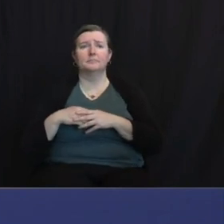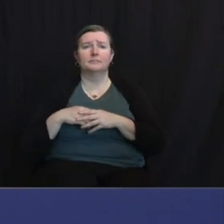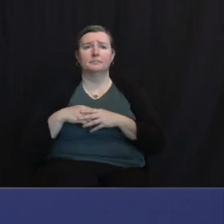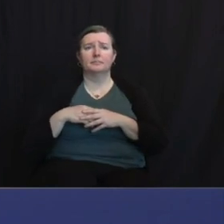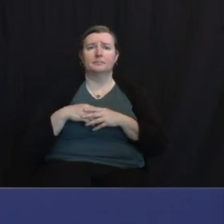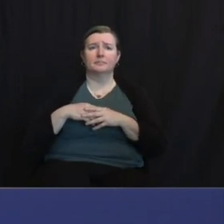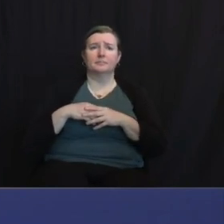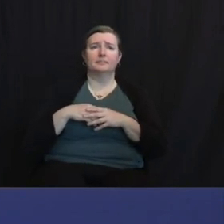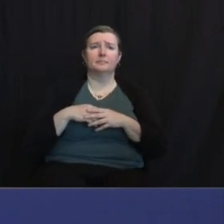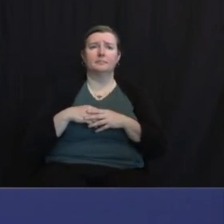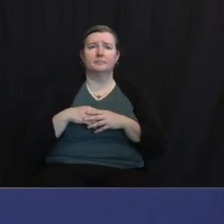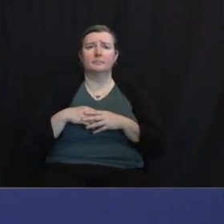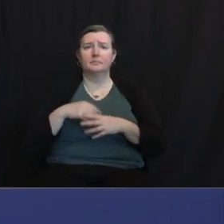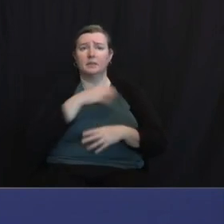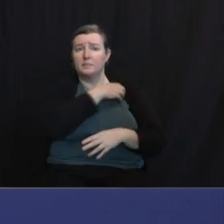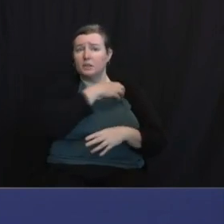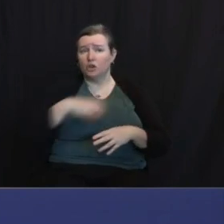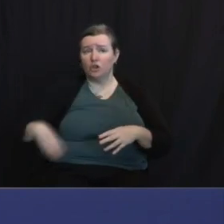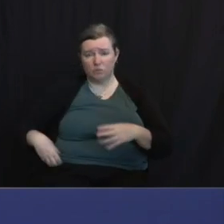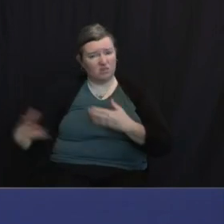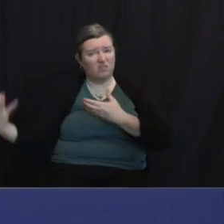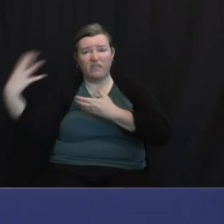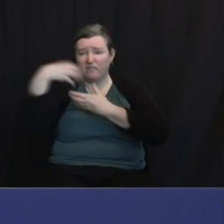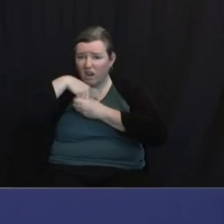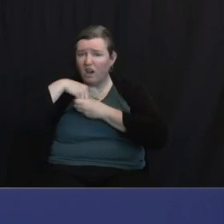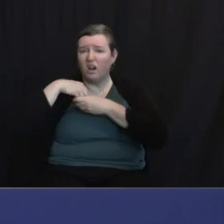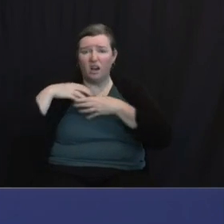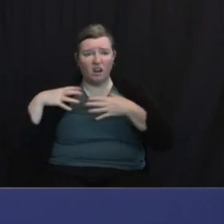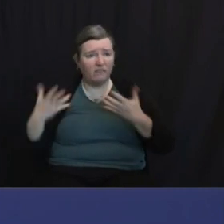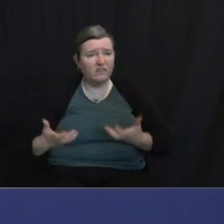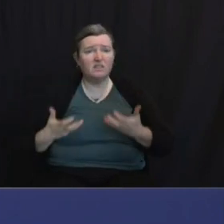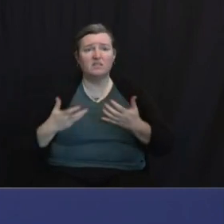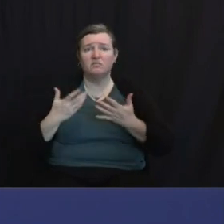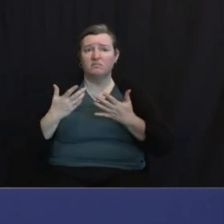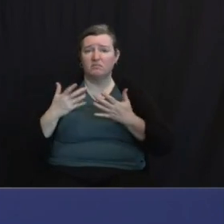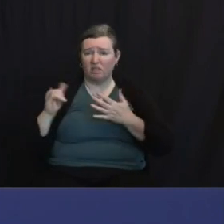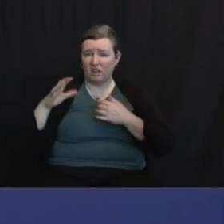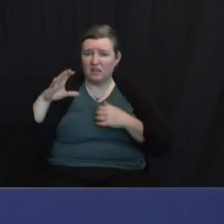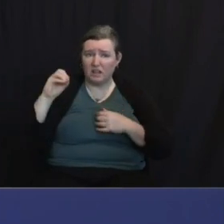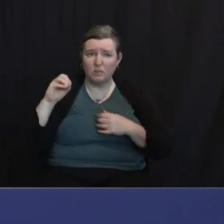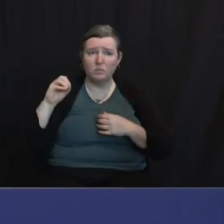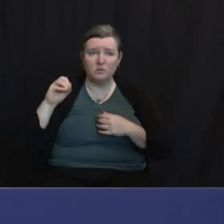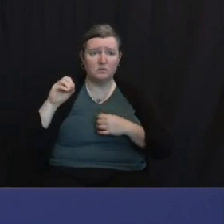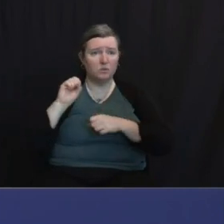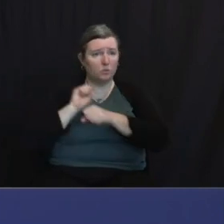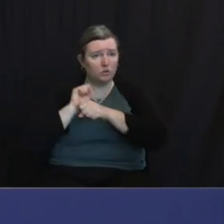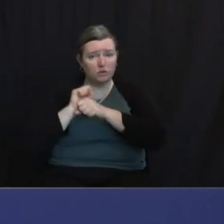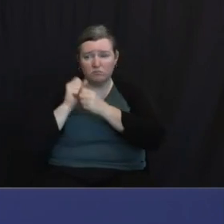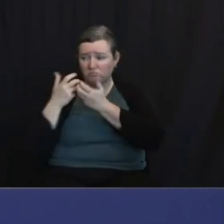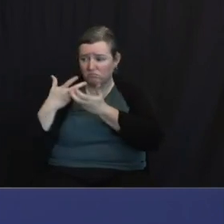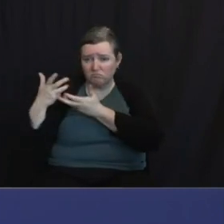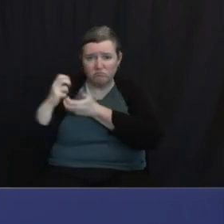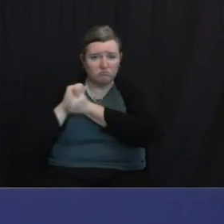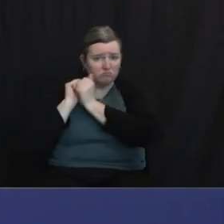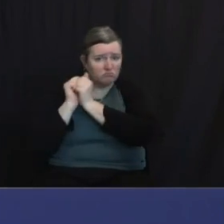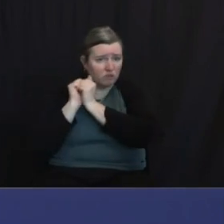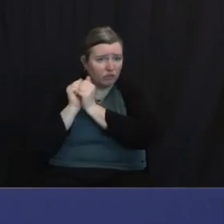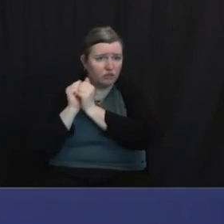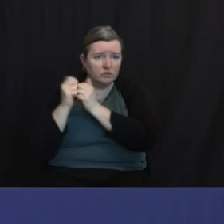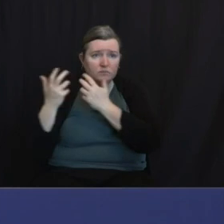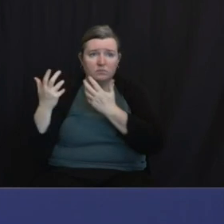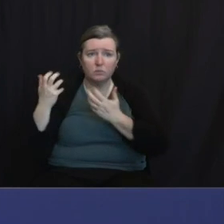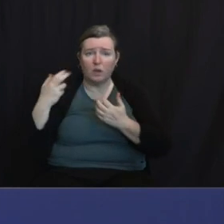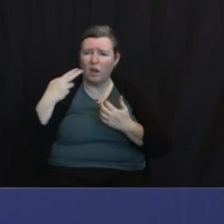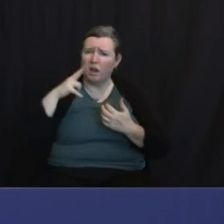mayor, but it's particularly the case in Hudson County. And we're working with them. We want to get Hudson County to be as strong